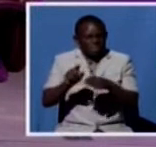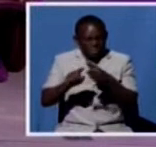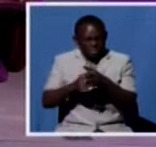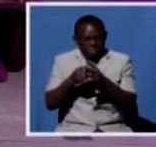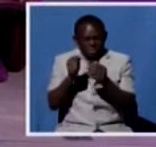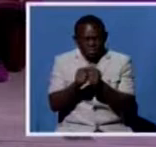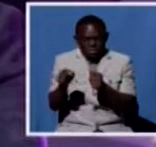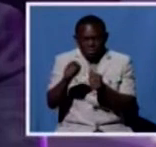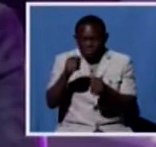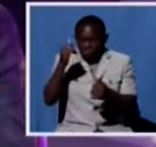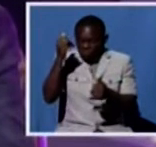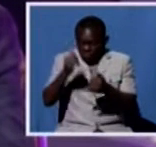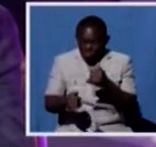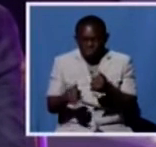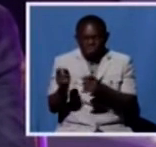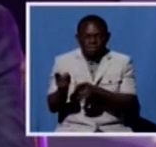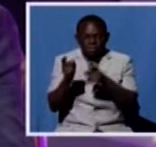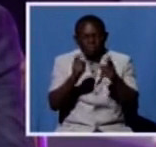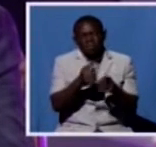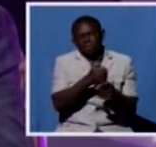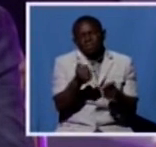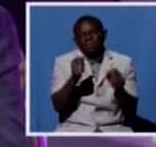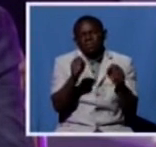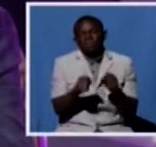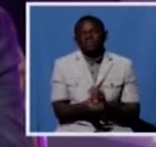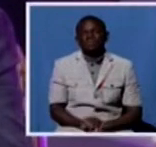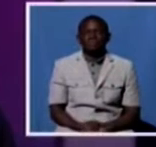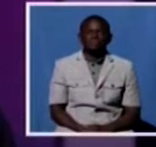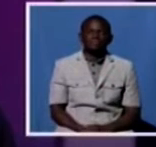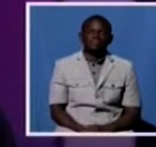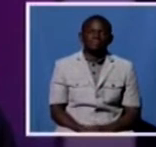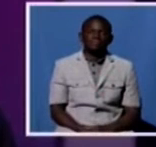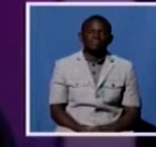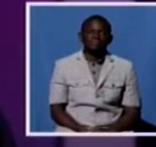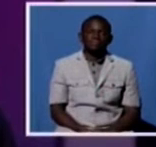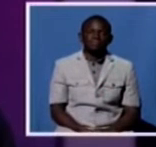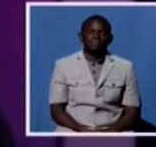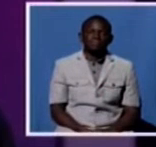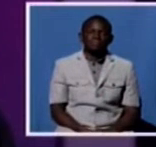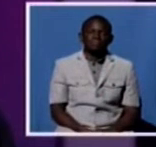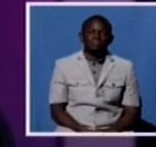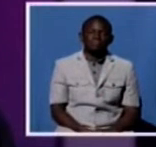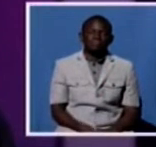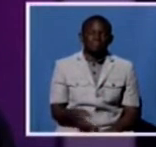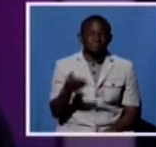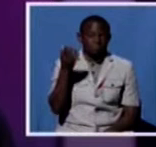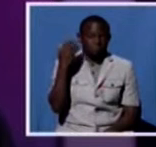we've put in place to avert such situations. Yeah. I know that RDA was directed that they should